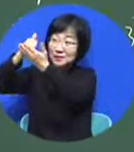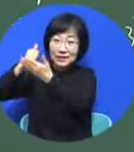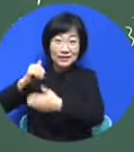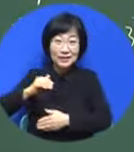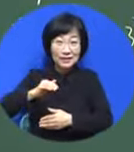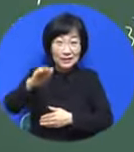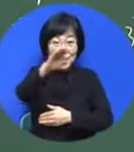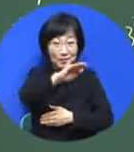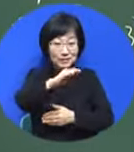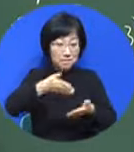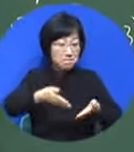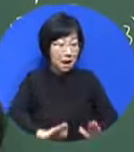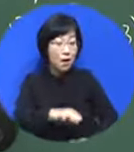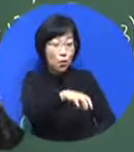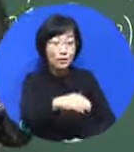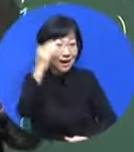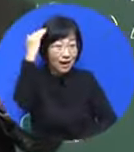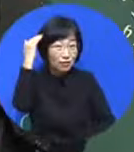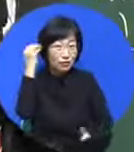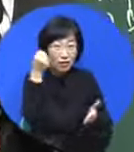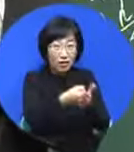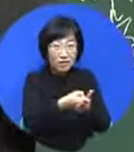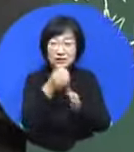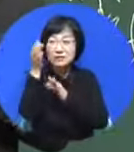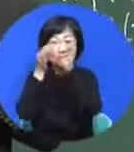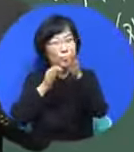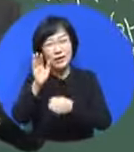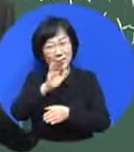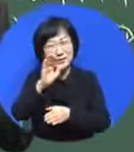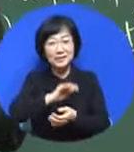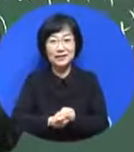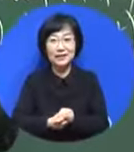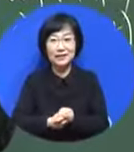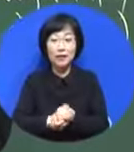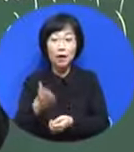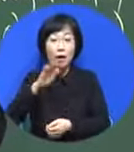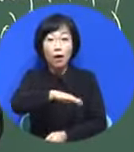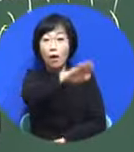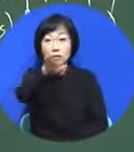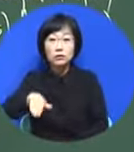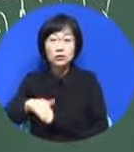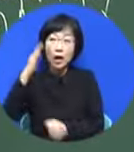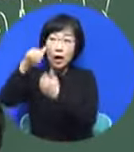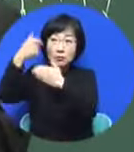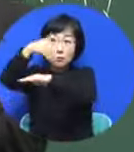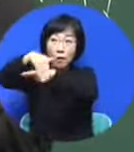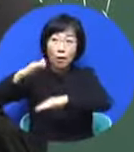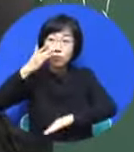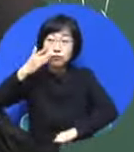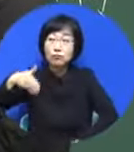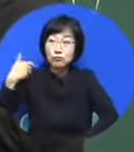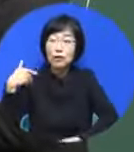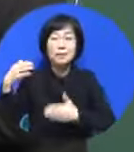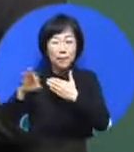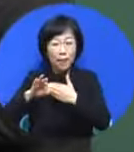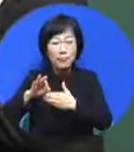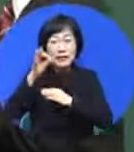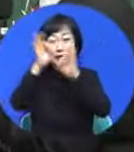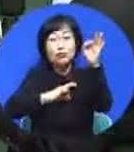It's not a mistake from God to allow you to live in Korea. If you think so, it's your mistake.